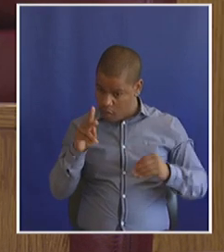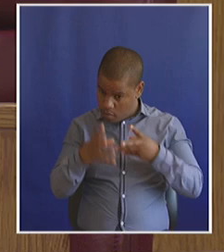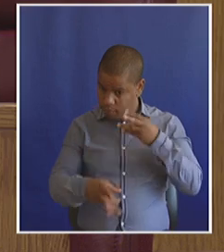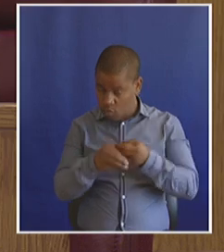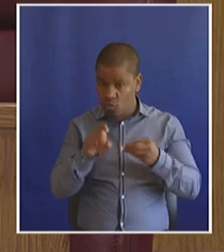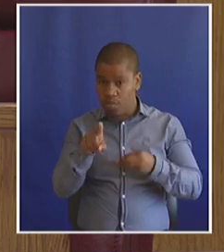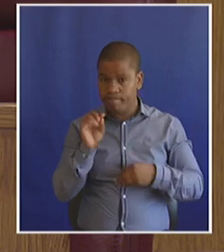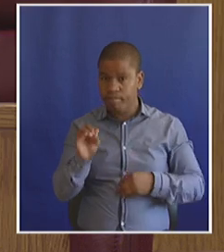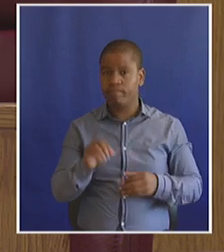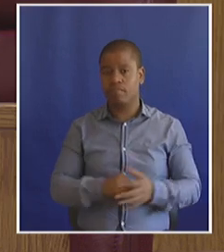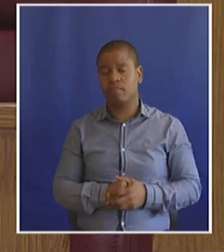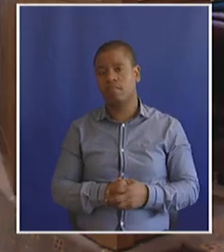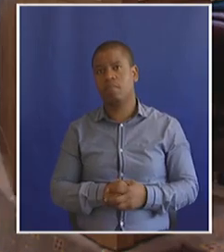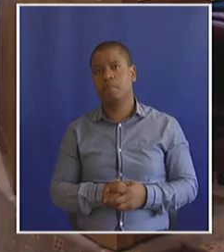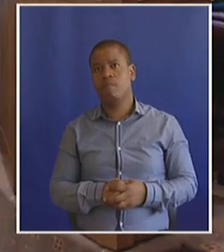question?